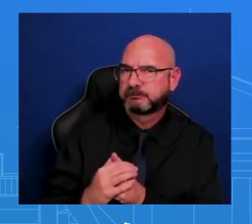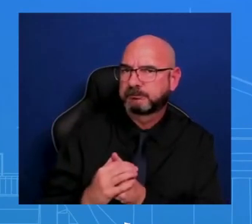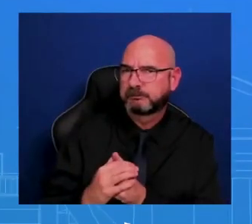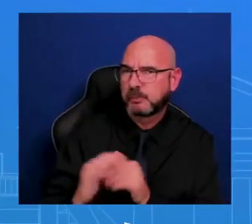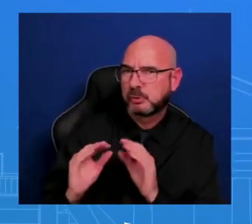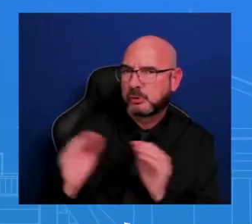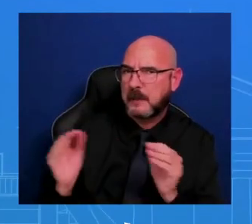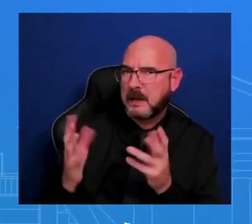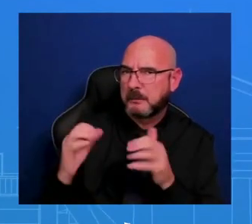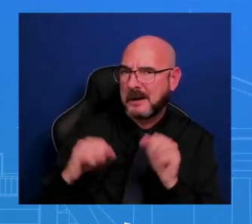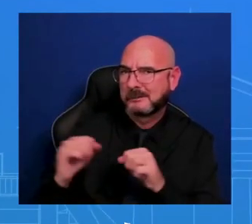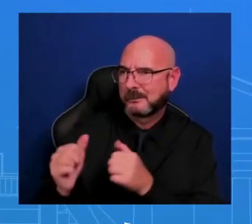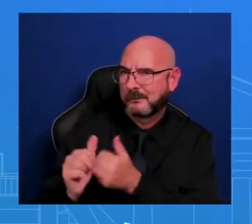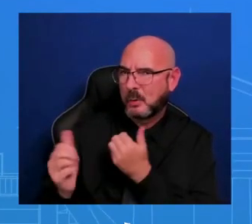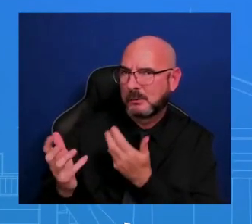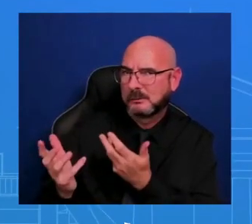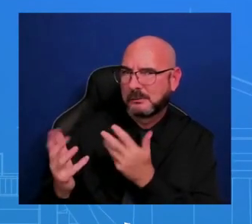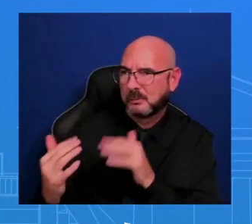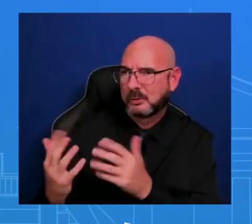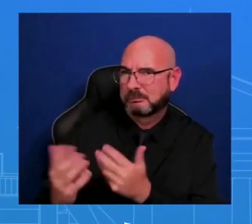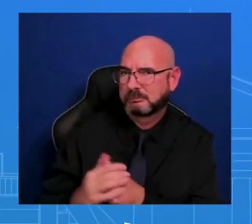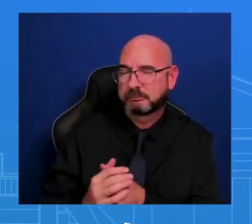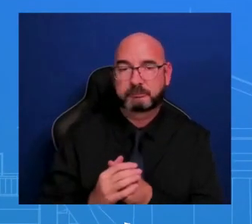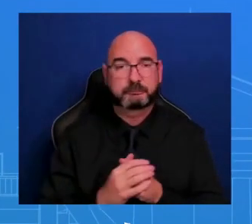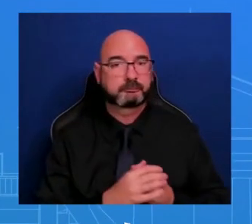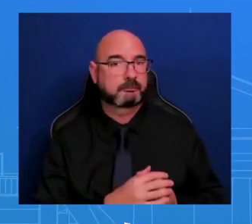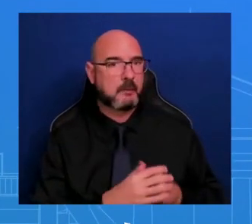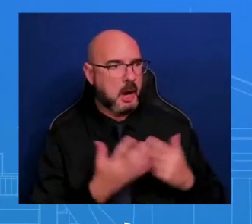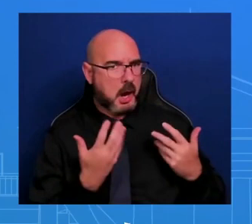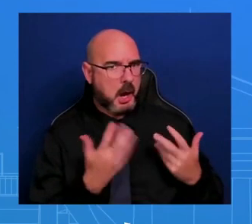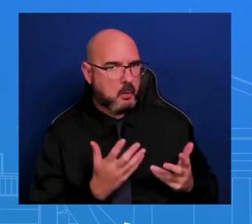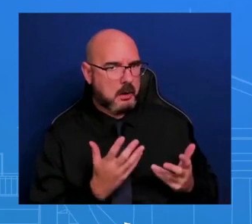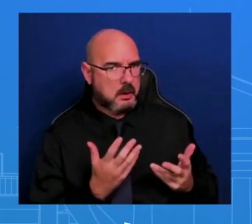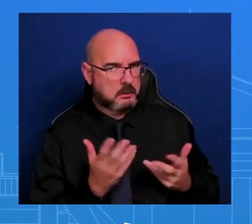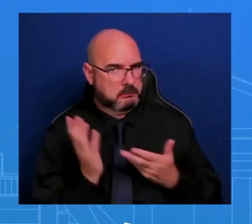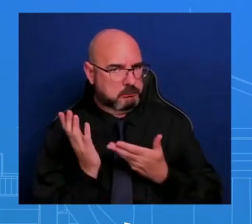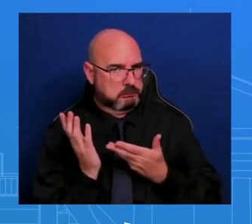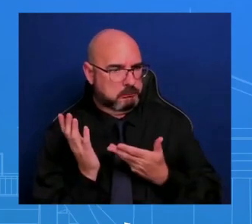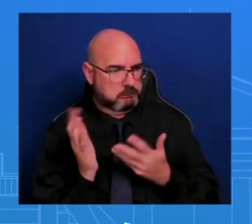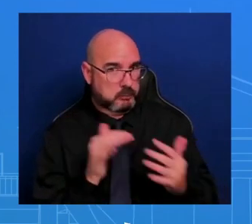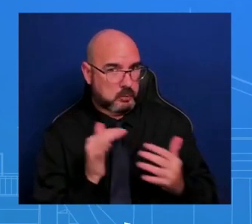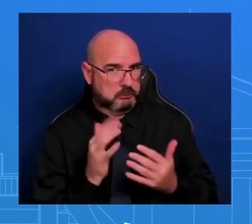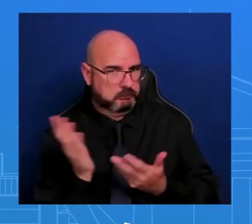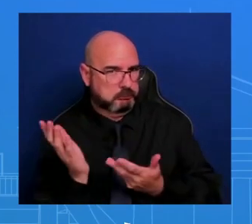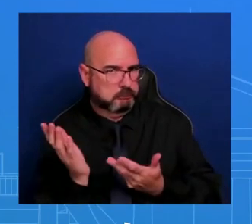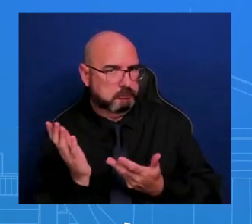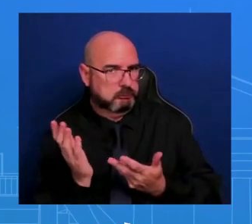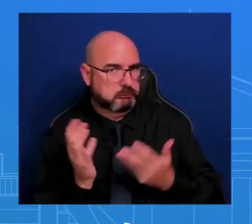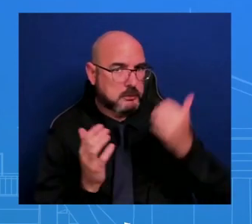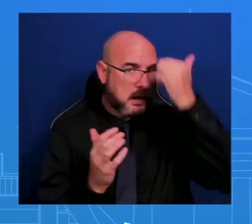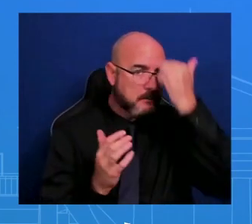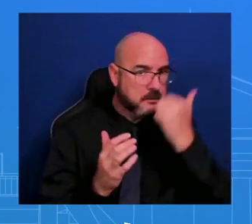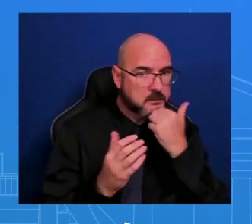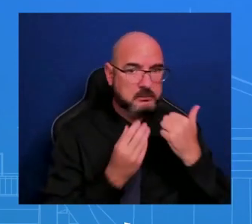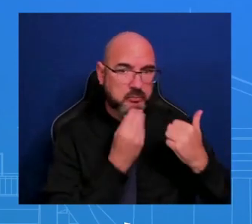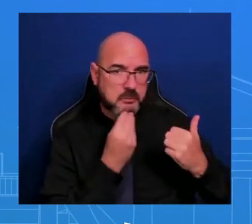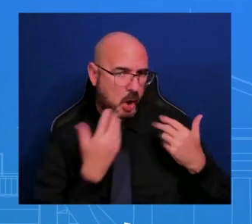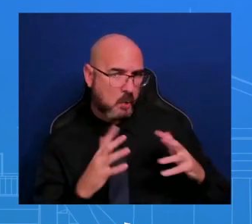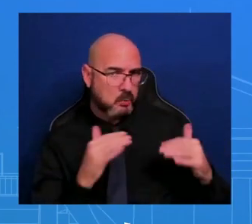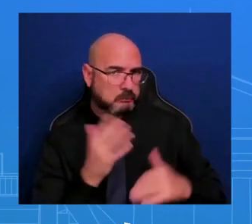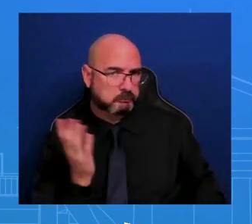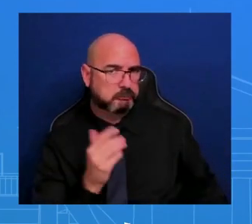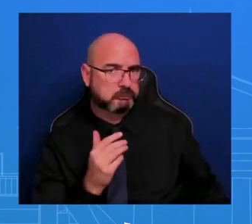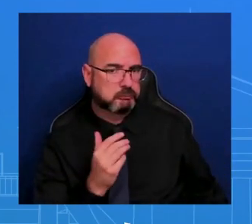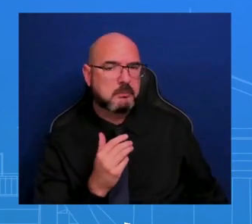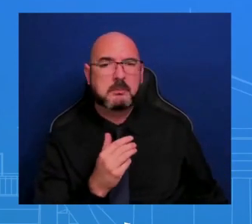There's already combat between Israel and Hamas. If what you're saying, to avert a ground incursion, that is a question for the Israeli Defense